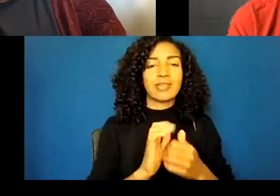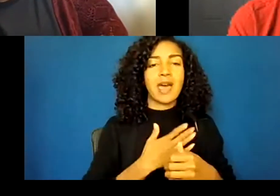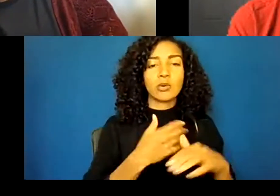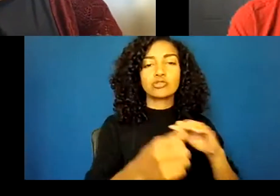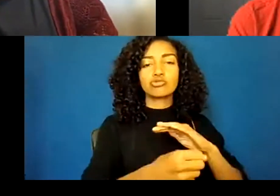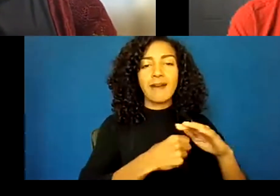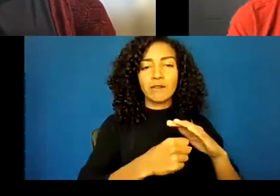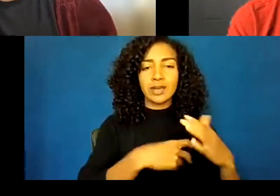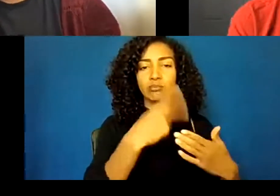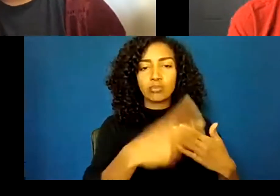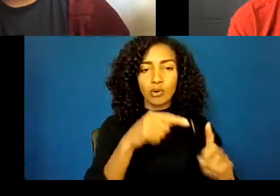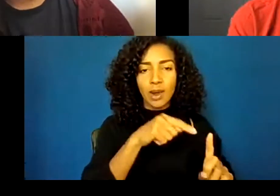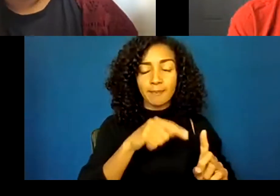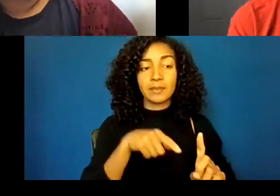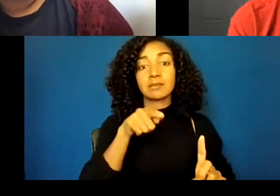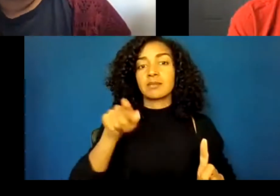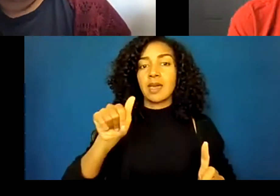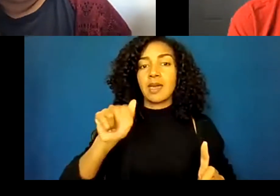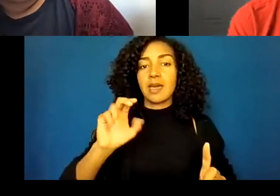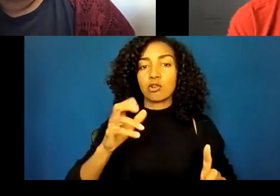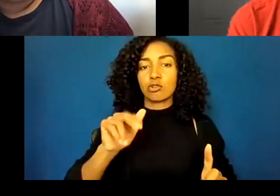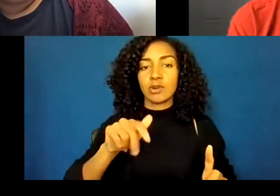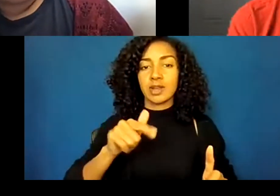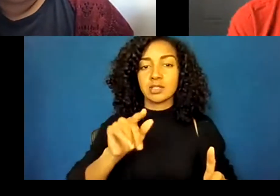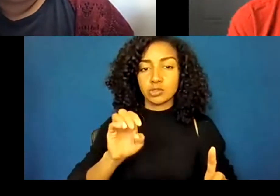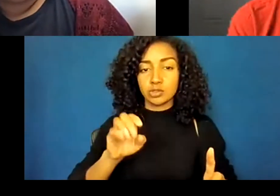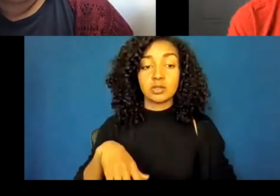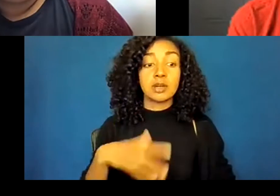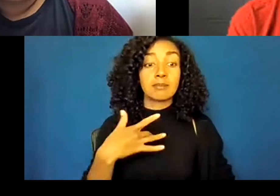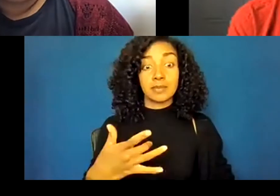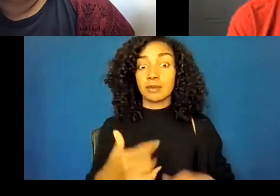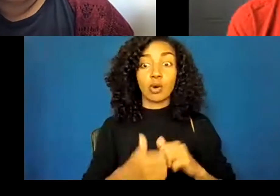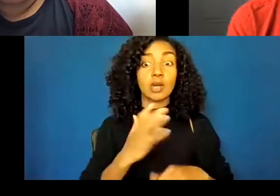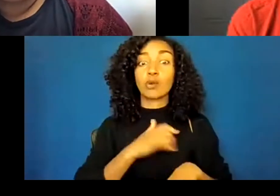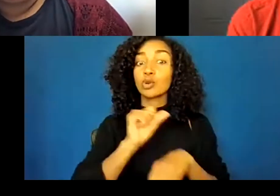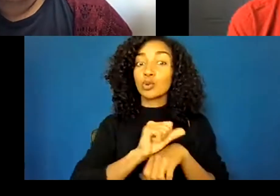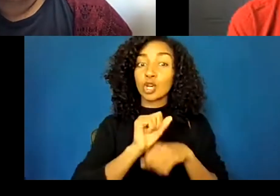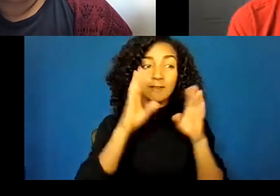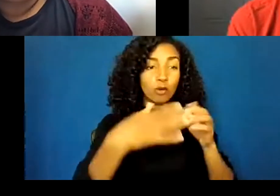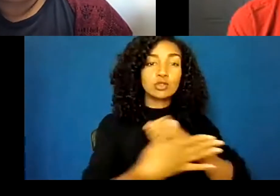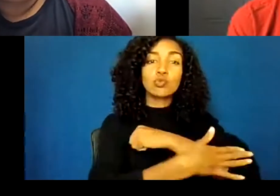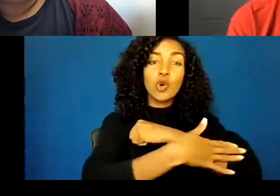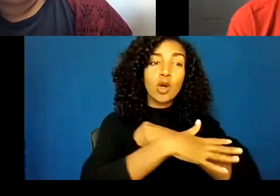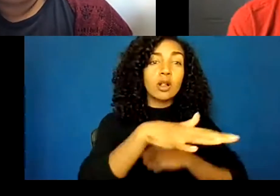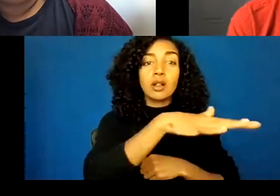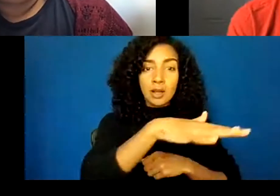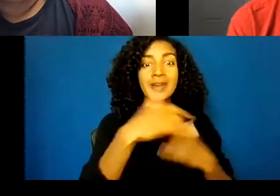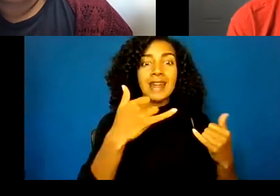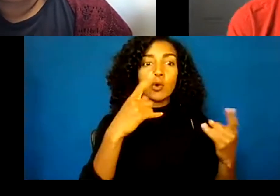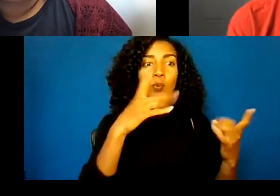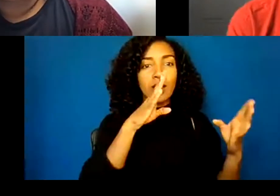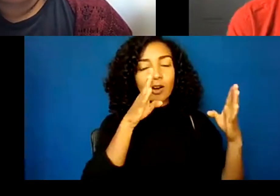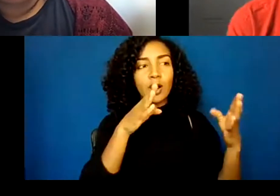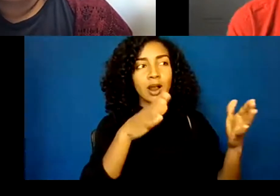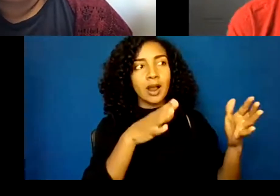in Anchorage, because we've primarily done rural work and now we're branching out into urban work. And so